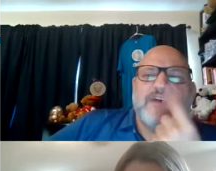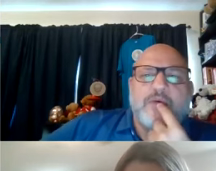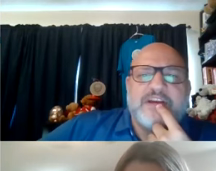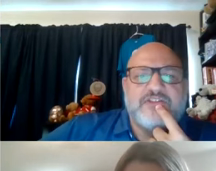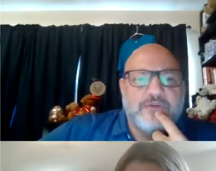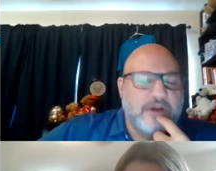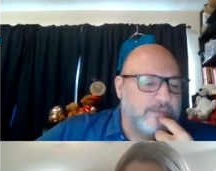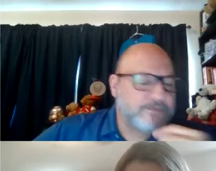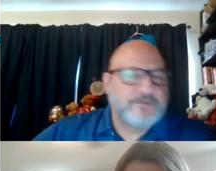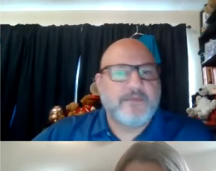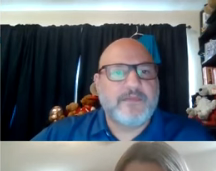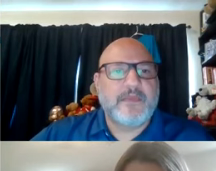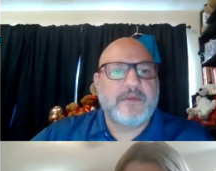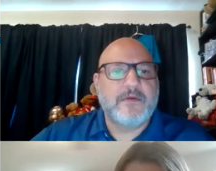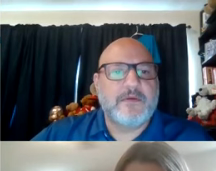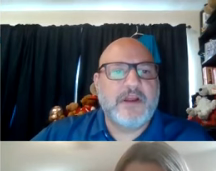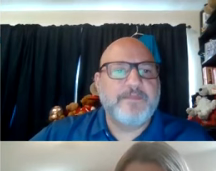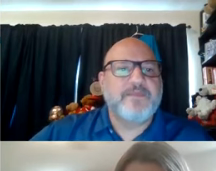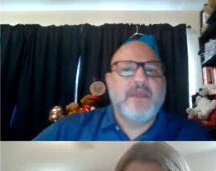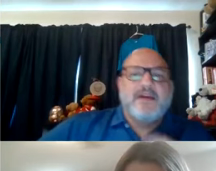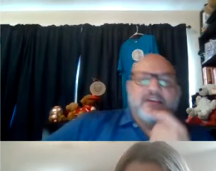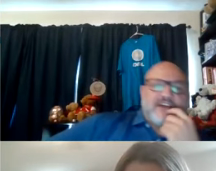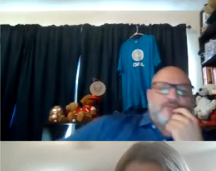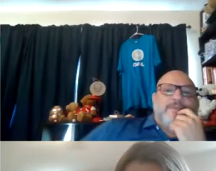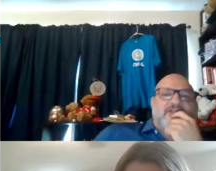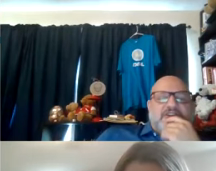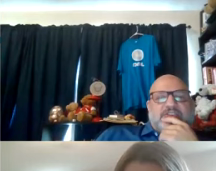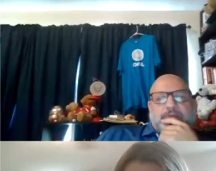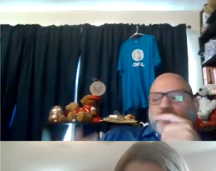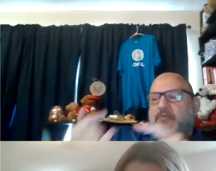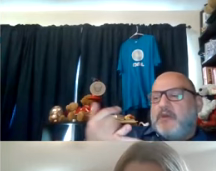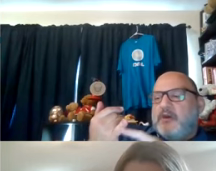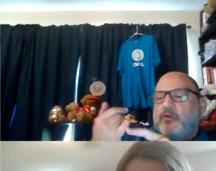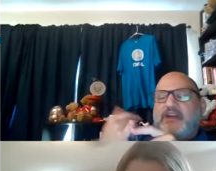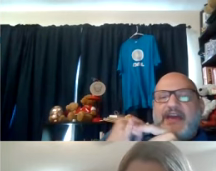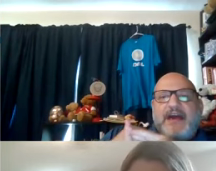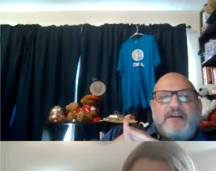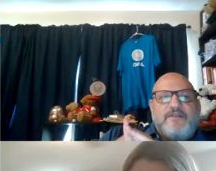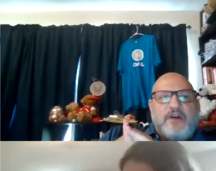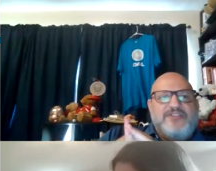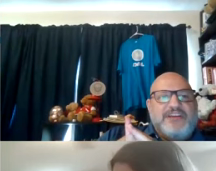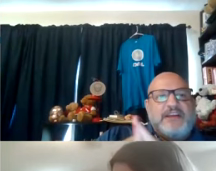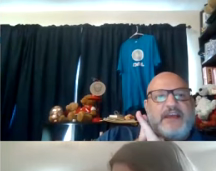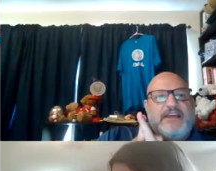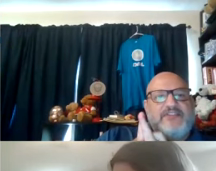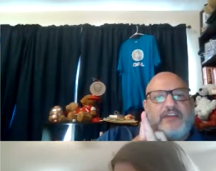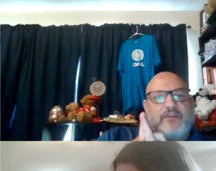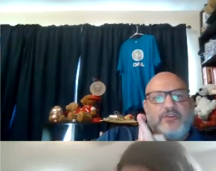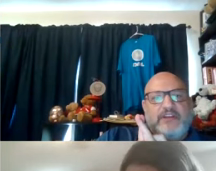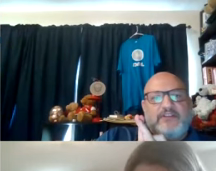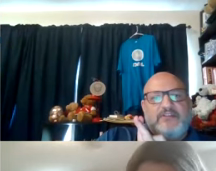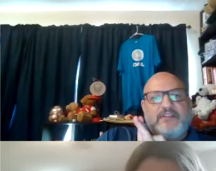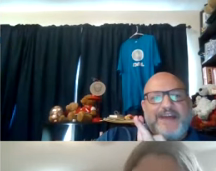We do have one issue though, right? Because as we mentioned, we have our DNA inside